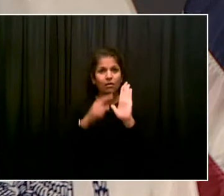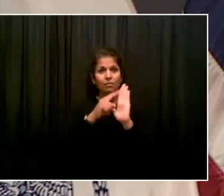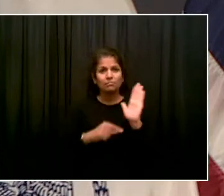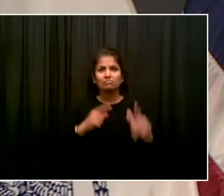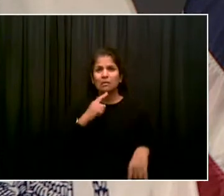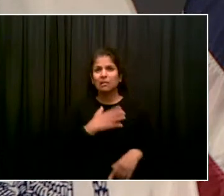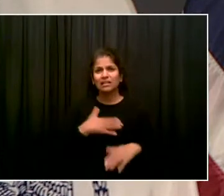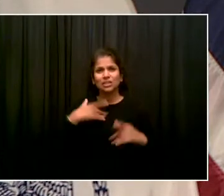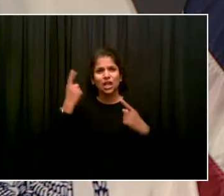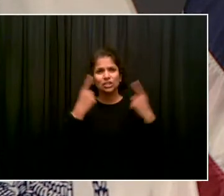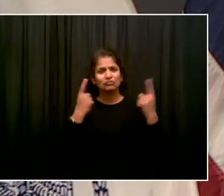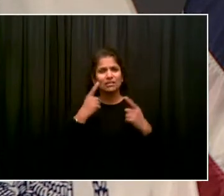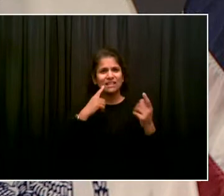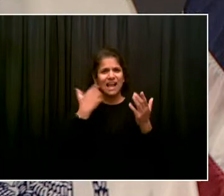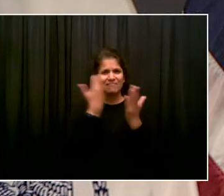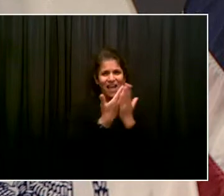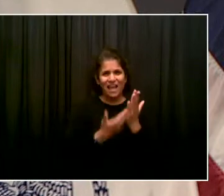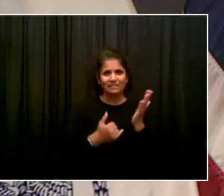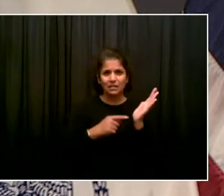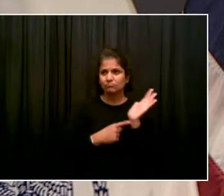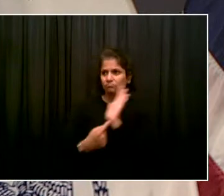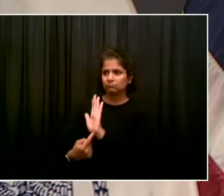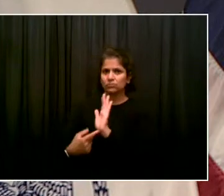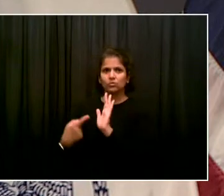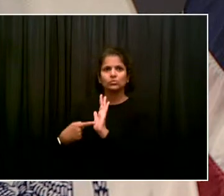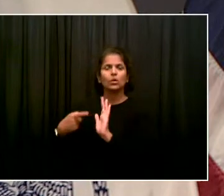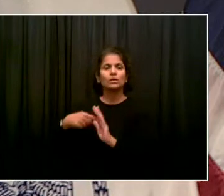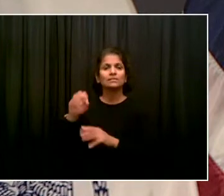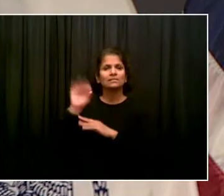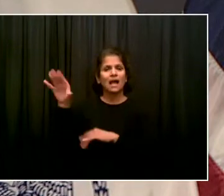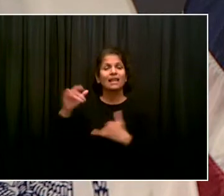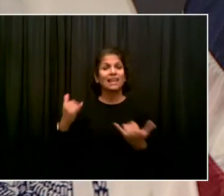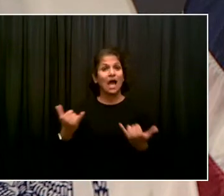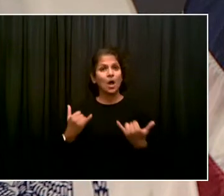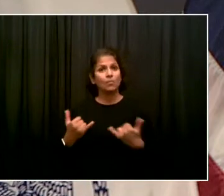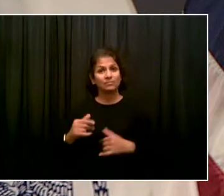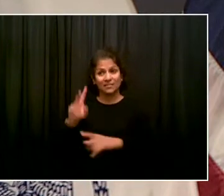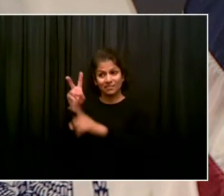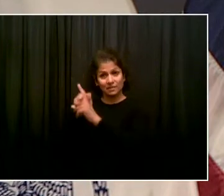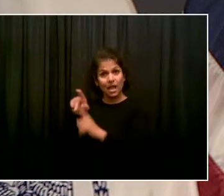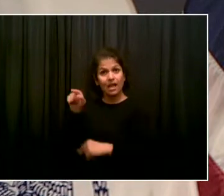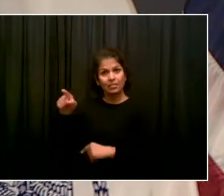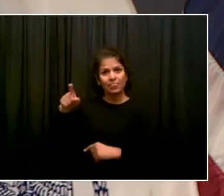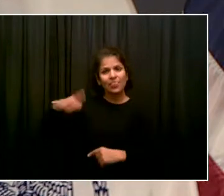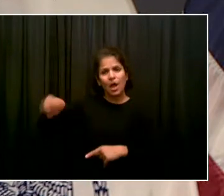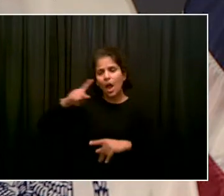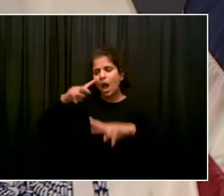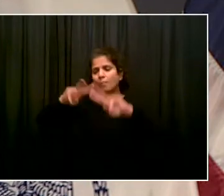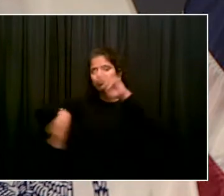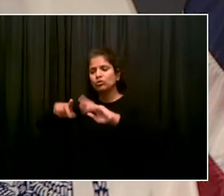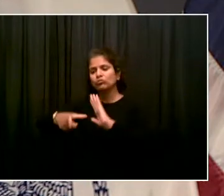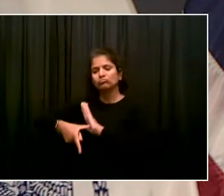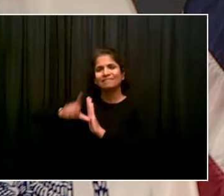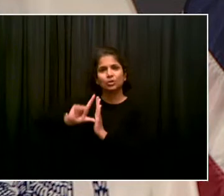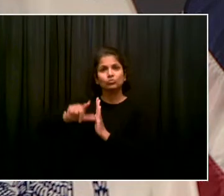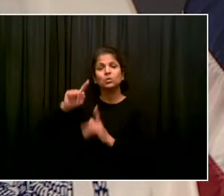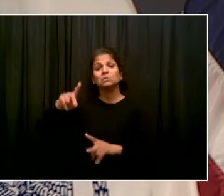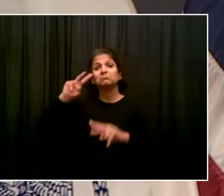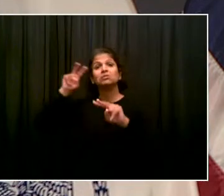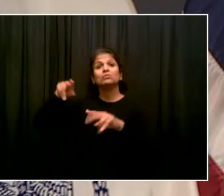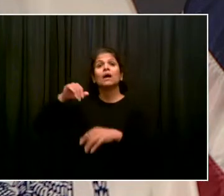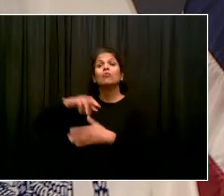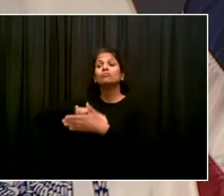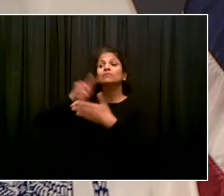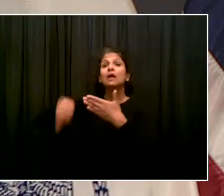their, I'm sure, a very careful, deliberative process. We'll look for their final determination. Our next question goes